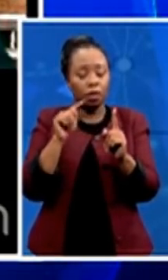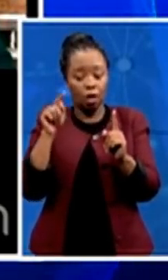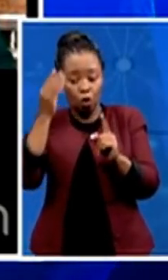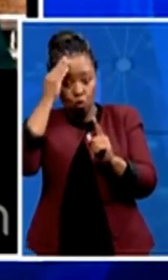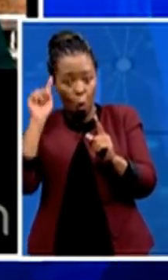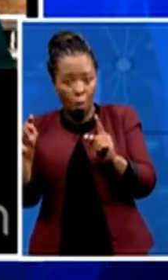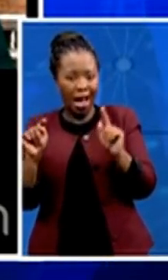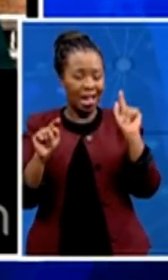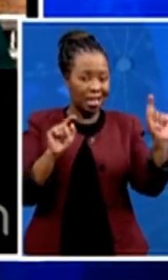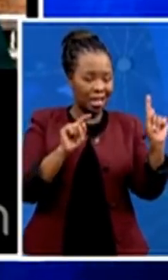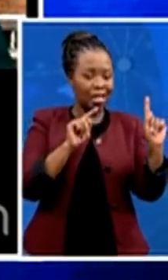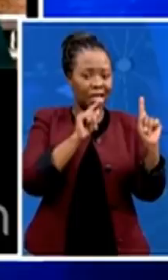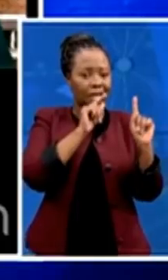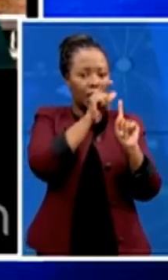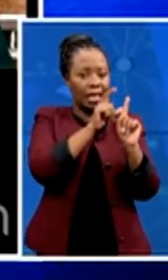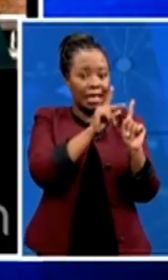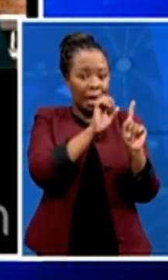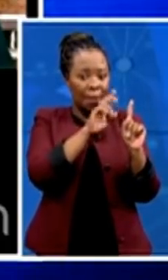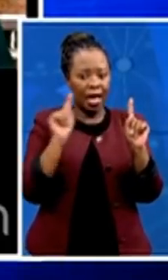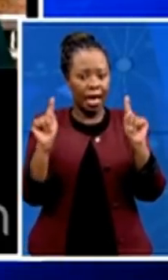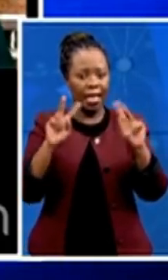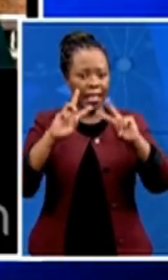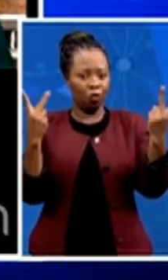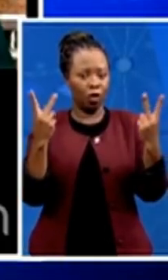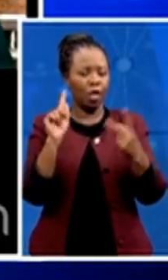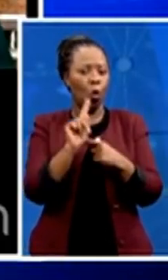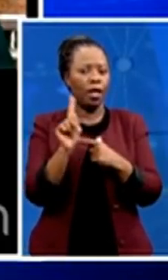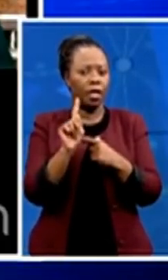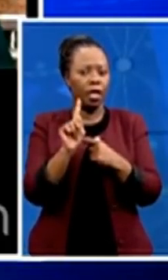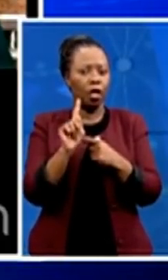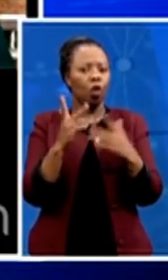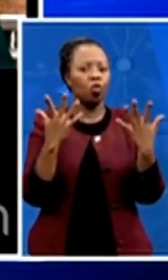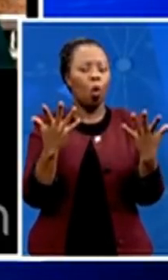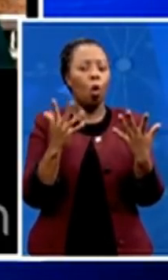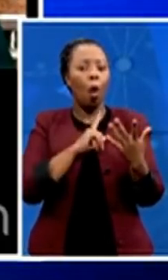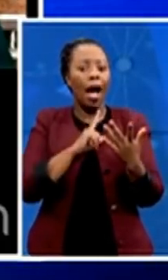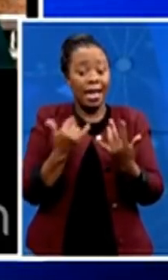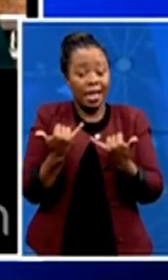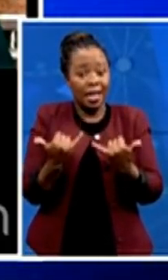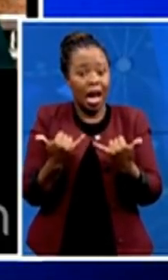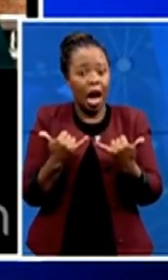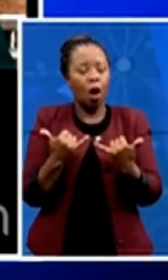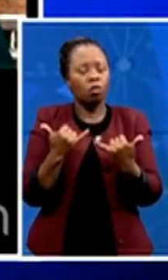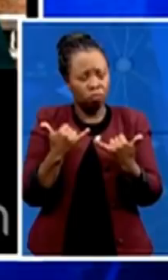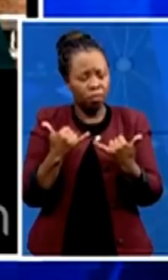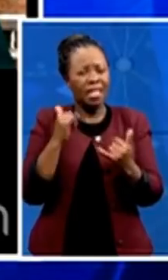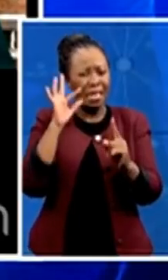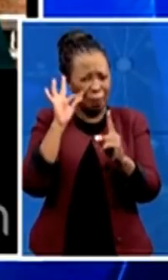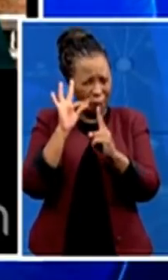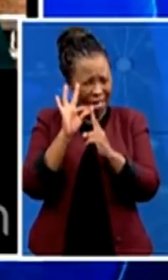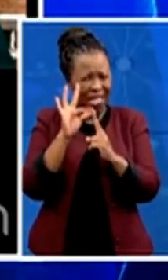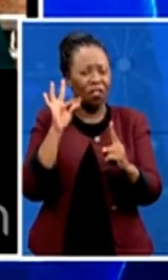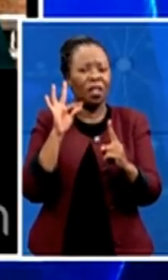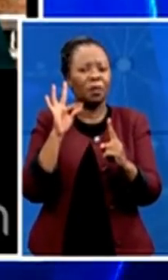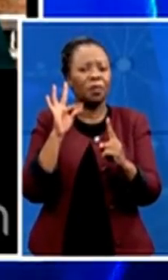me, the fact that here we specifically had contempt proceedings, and the former